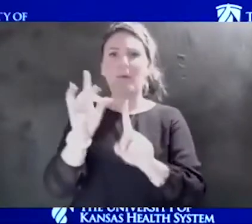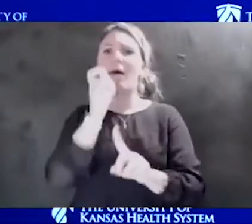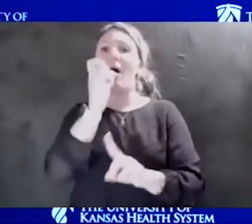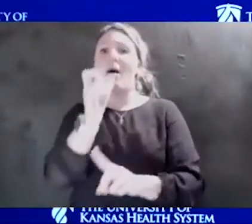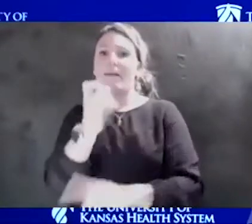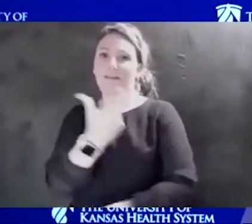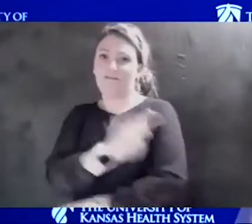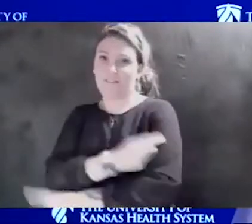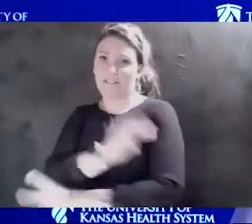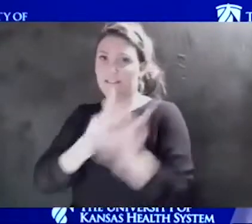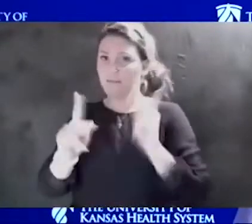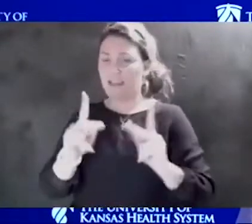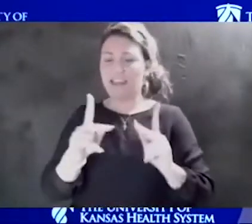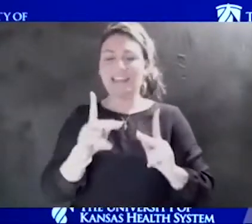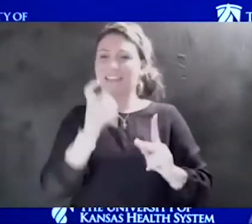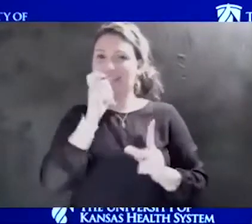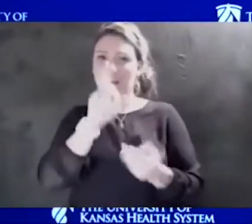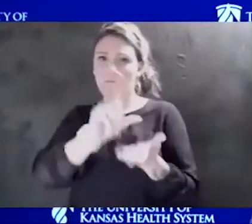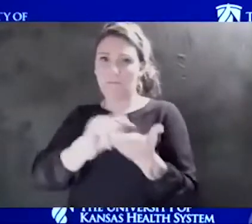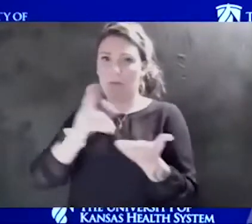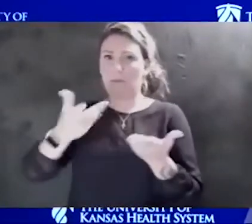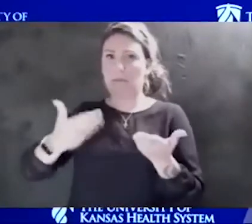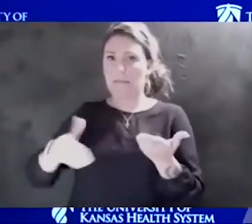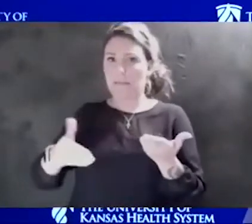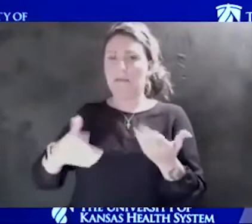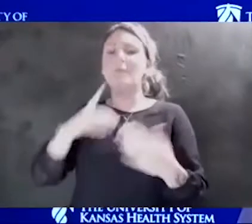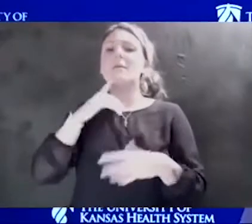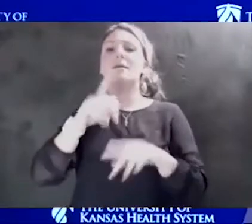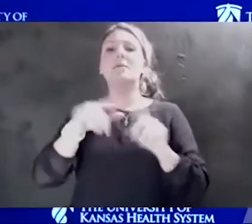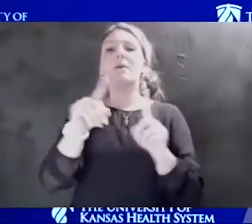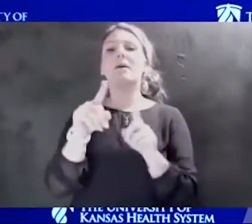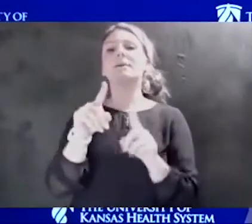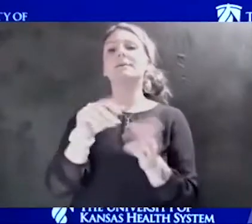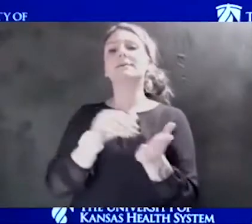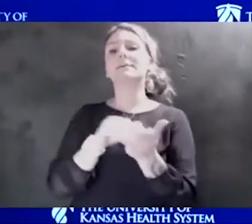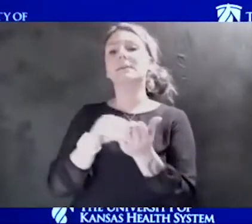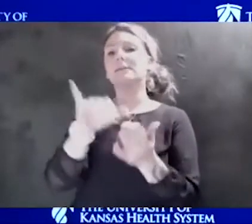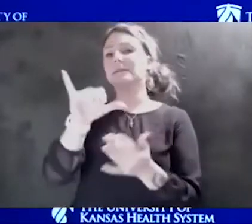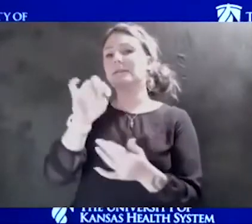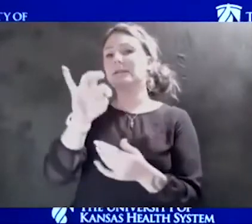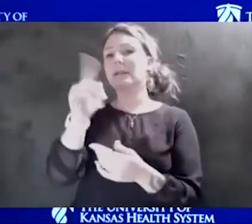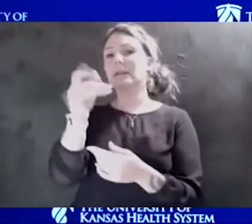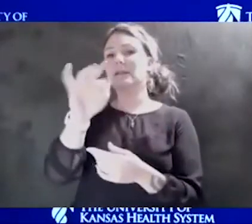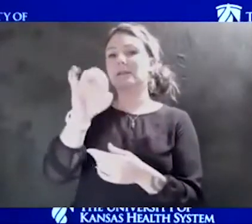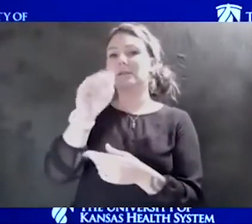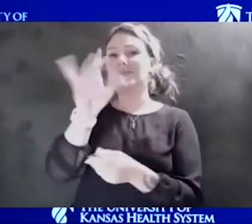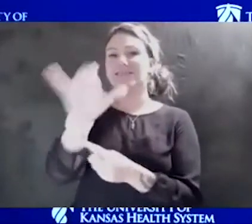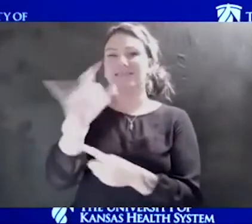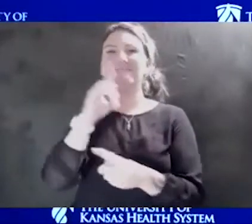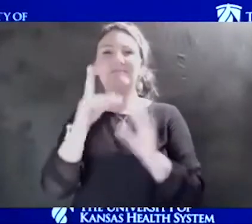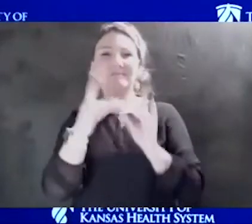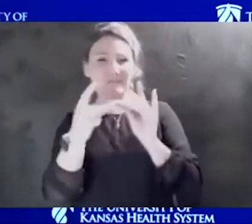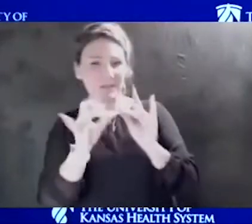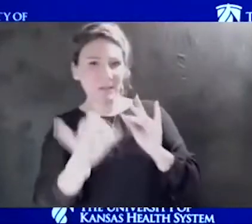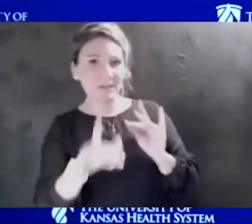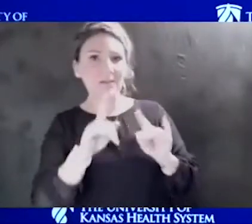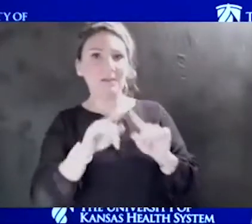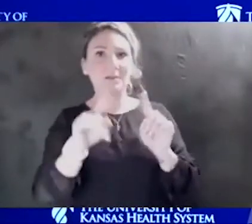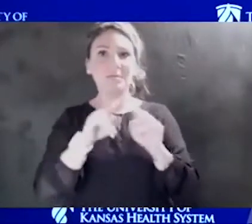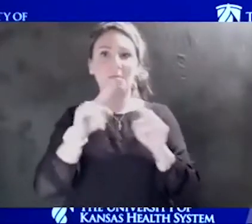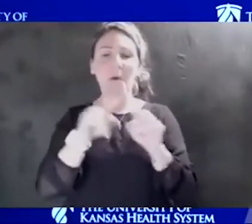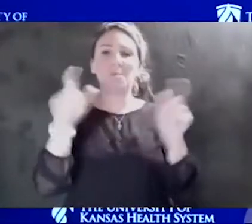the CDC and Dr. Walensky cited. We are still waiting for that. We do know out of a smaller study out of the UK and